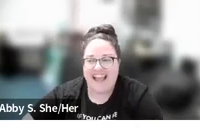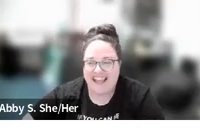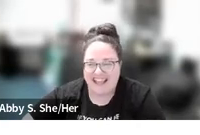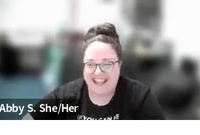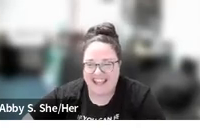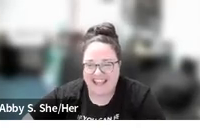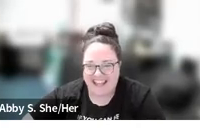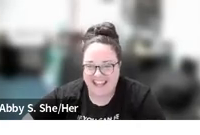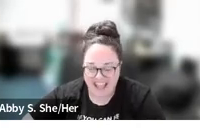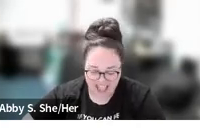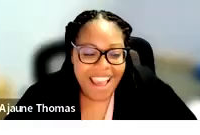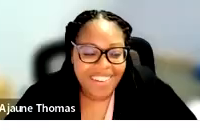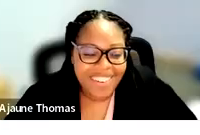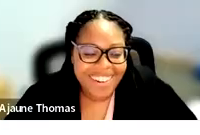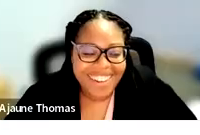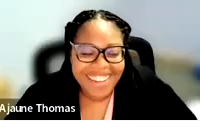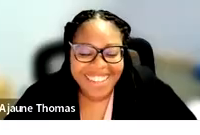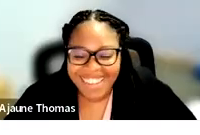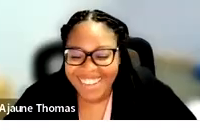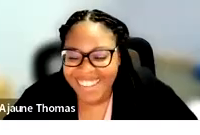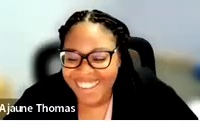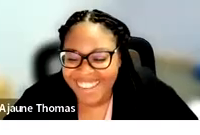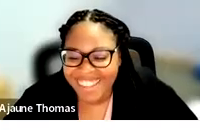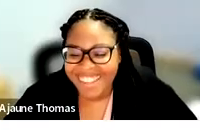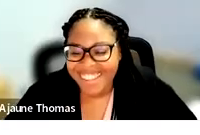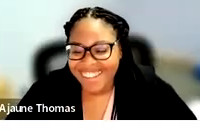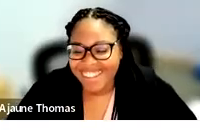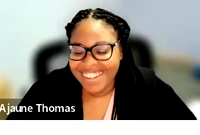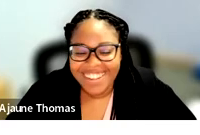Abby wants to brag. I just added a few things.